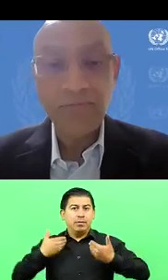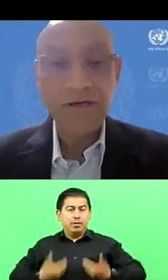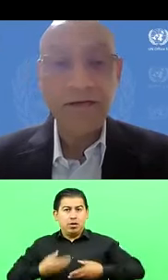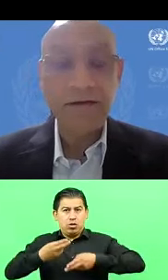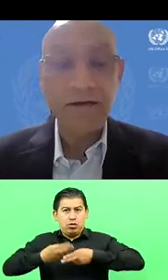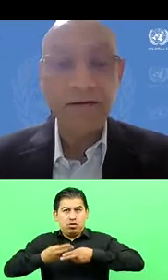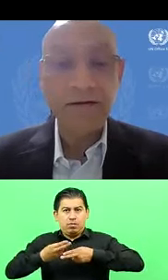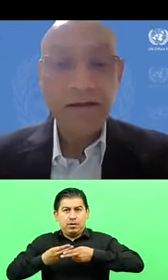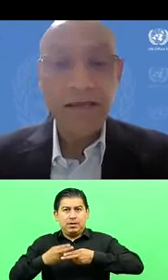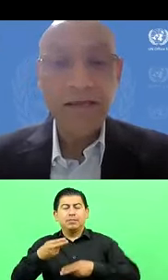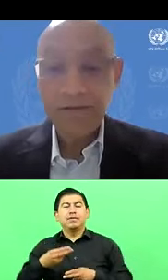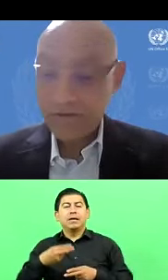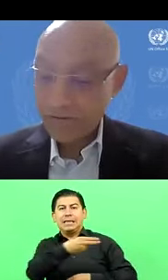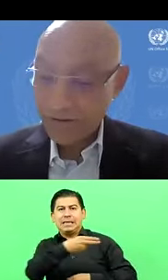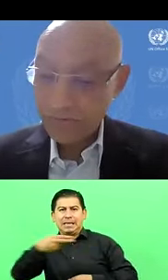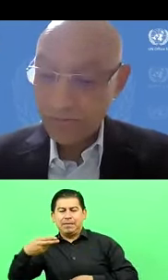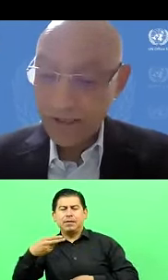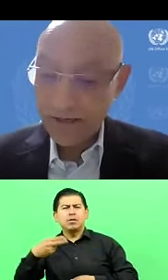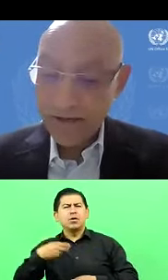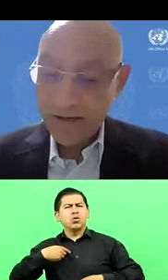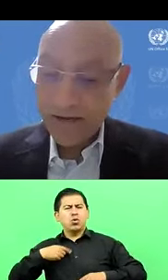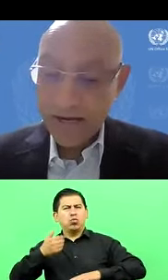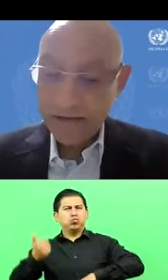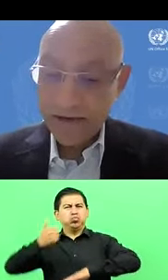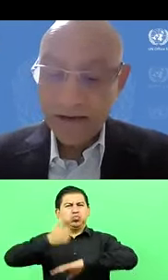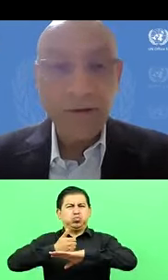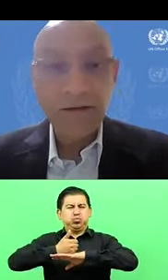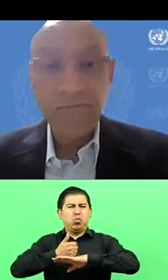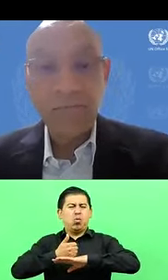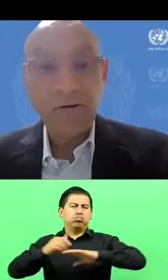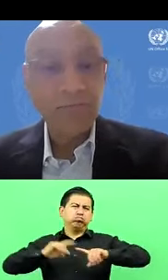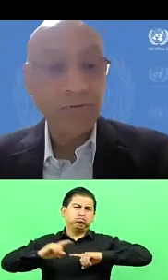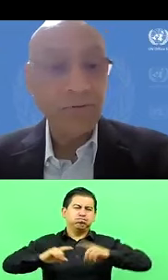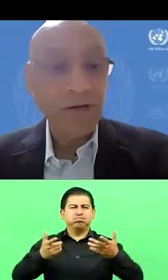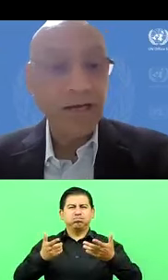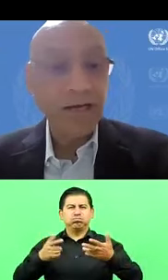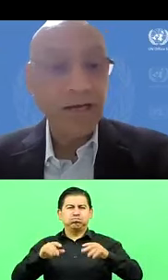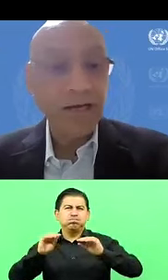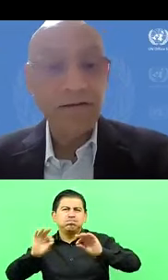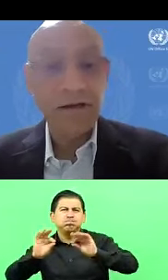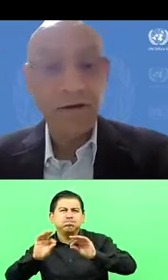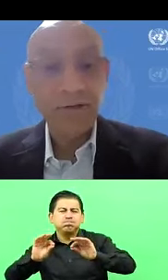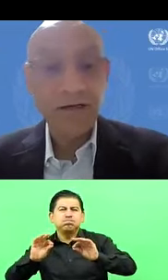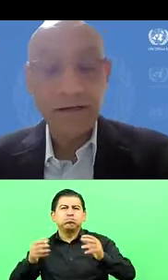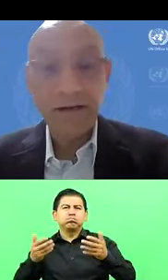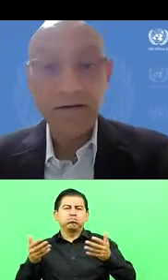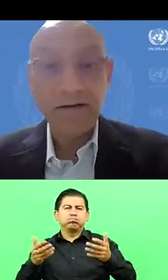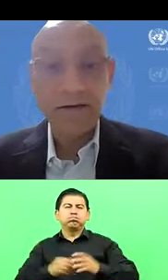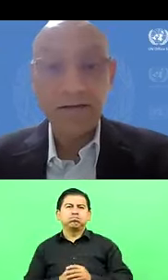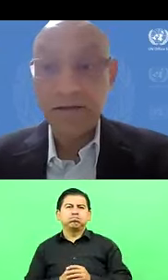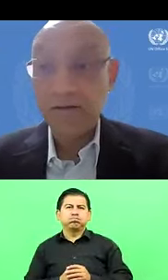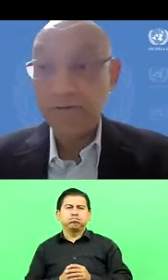of UNDRR in Incheon, South Korea. And I welcome all of you again. We see now that there